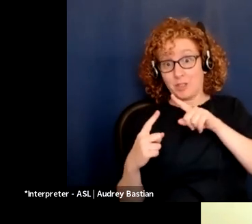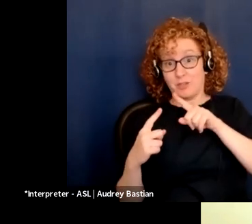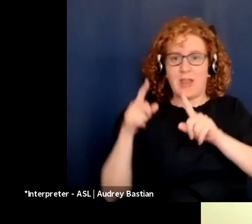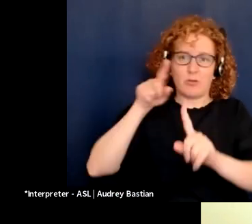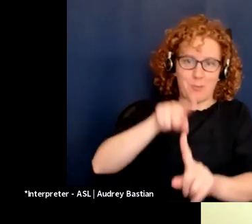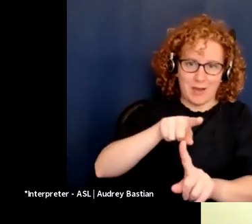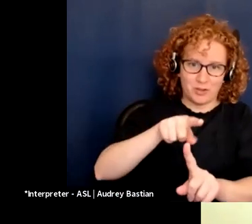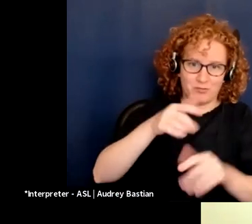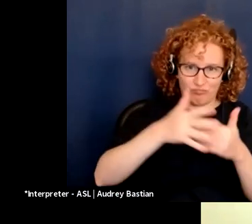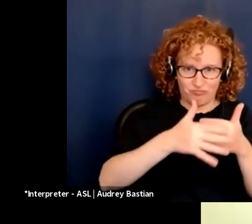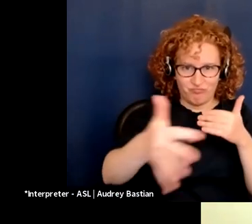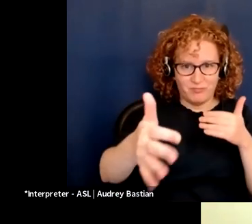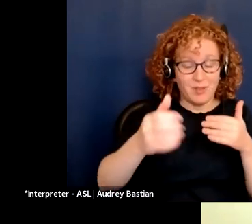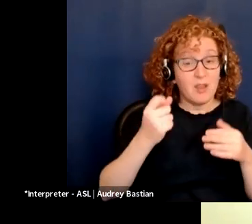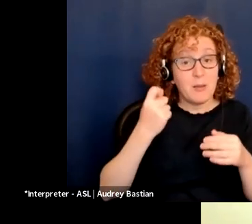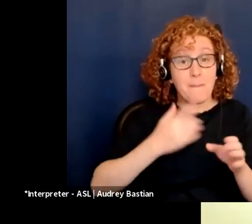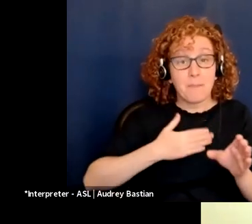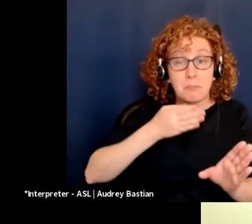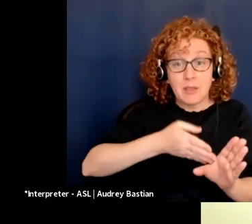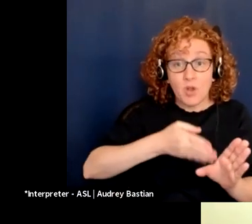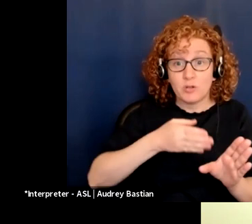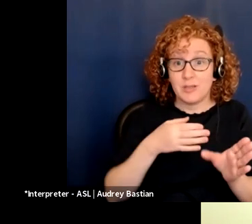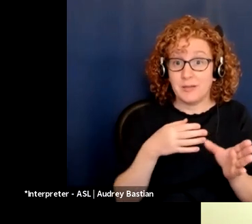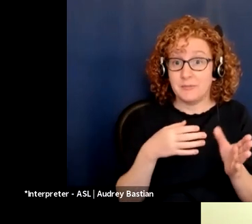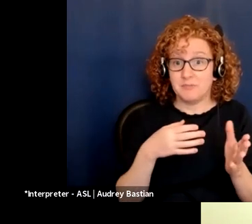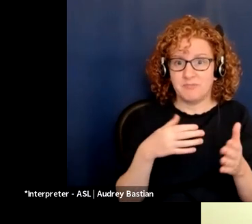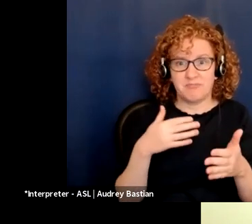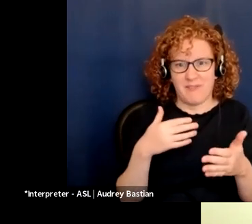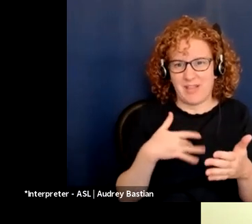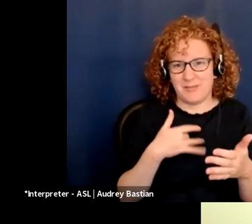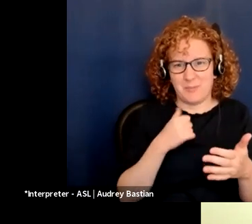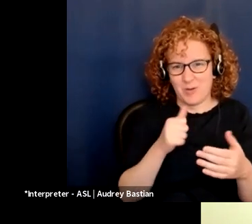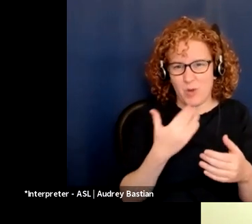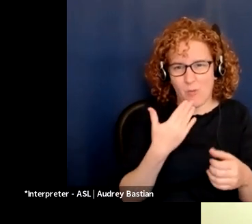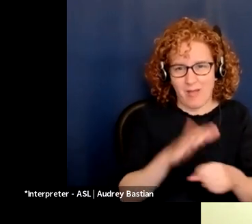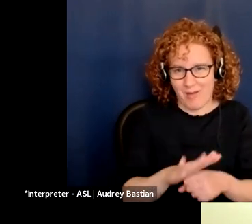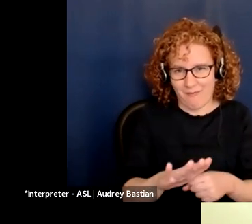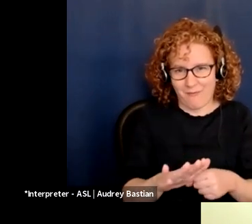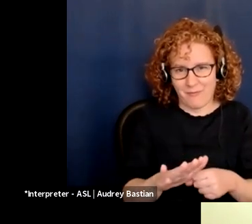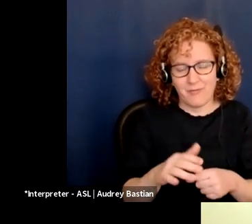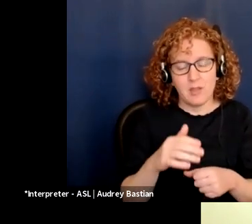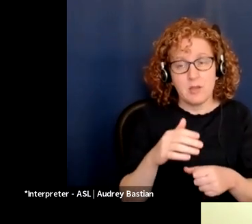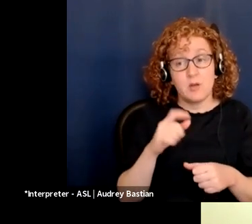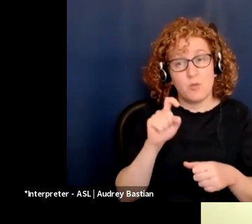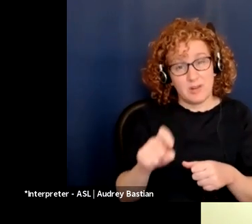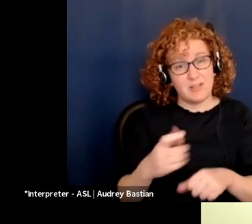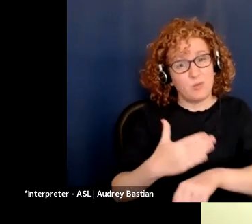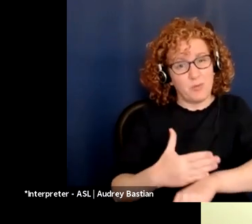reminding psychology, hey, we're not doing well enough in it. We need to do better